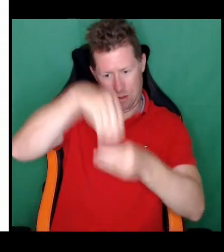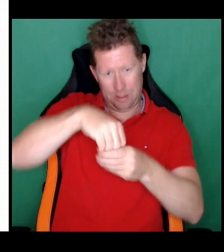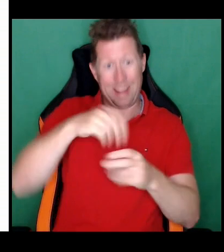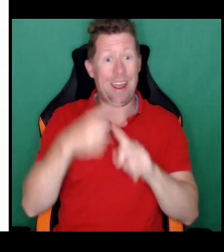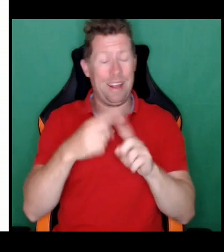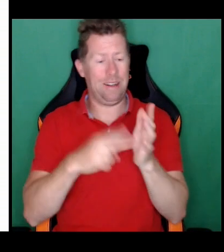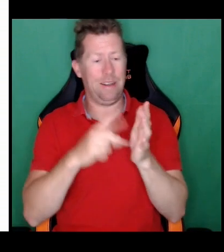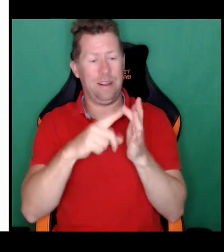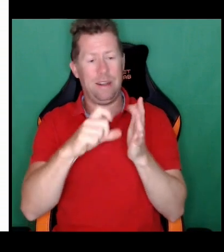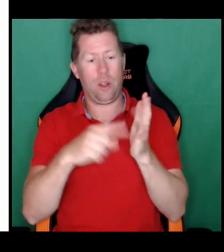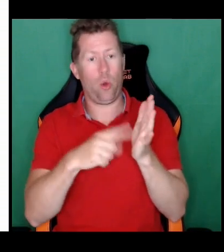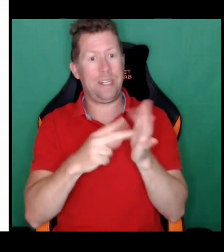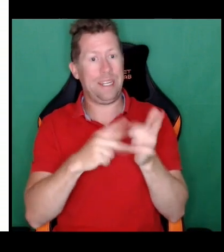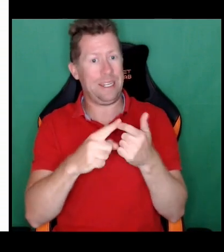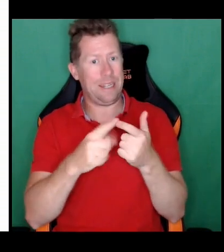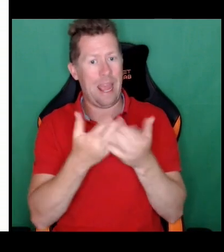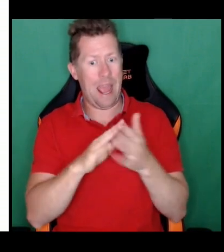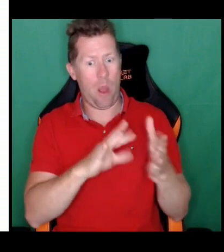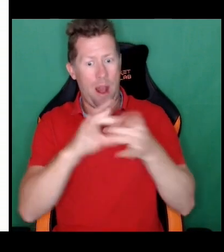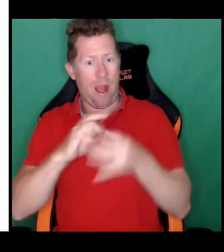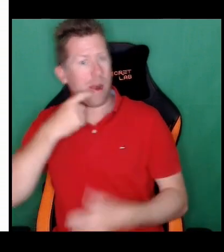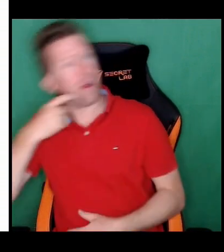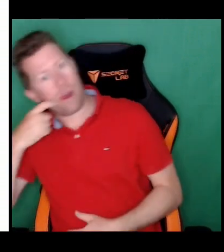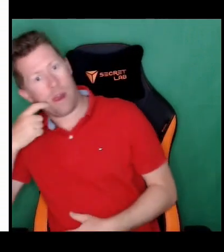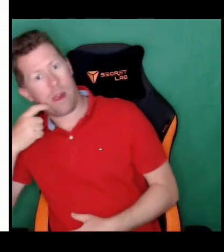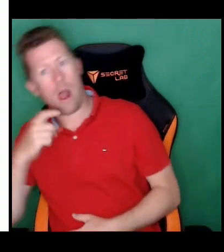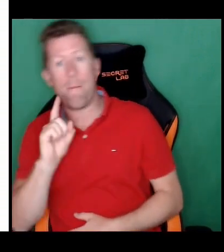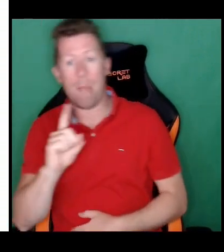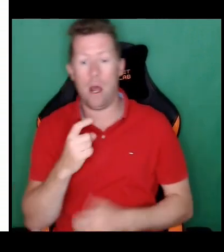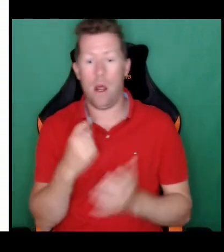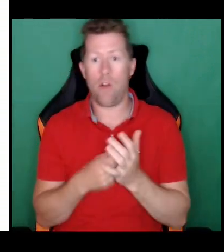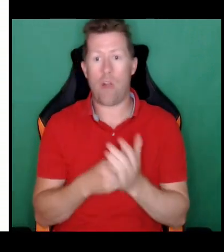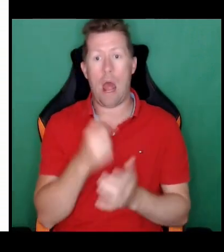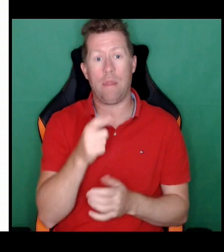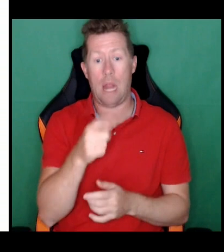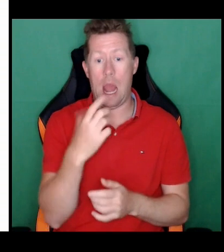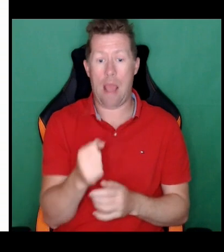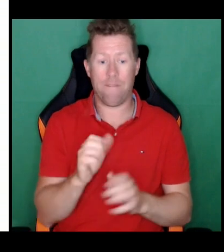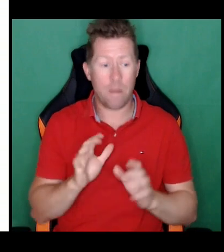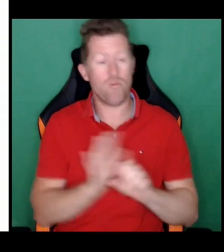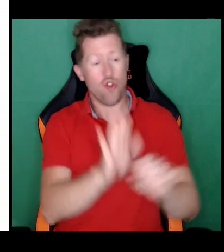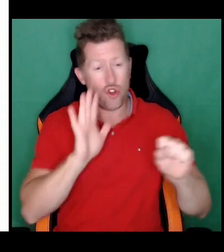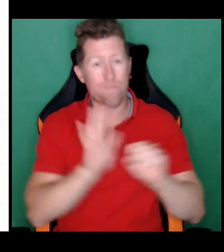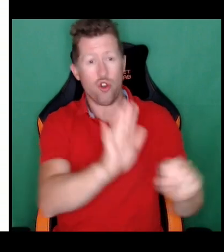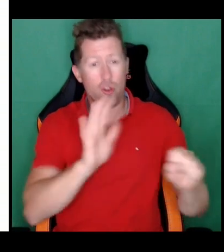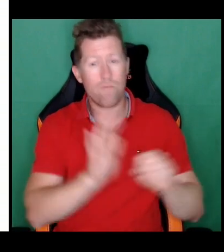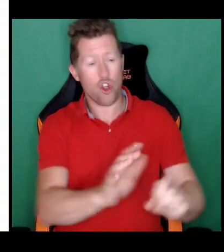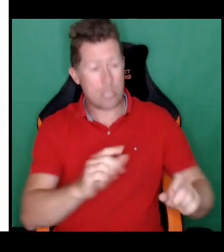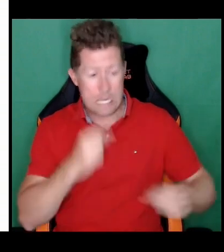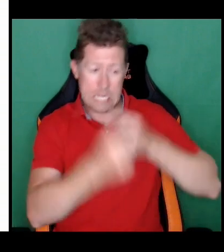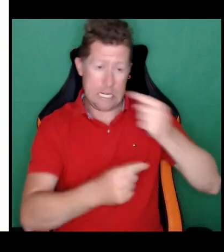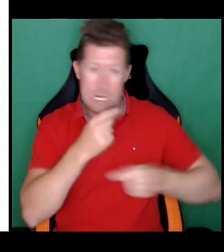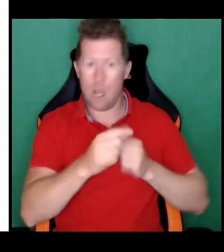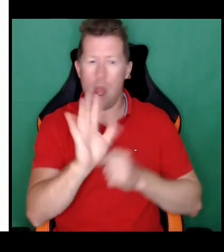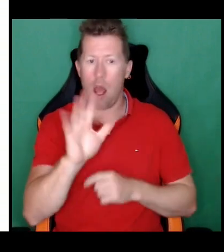and the link between nicotine and addiction. But rather than to be pushing that information to them, what we want to do is get really clever